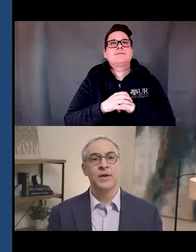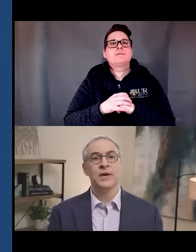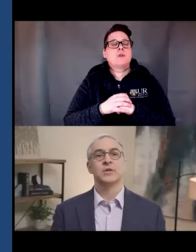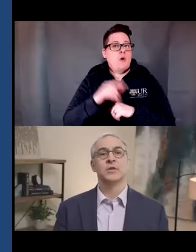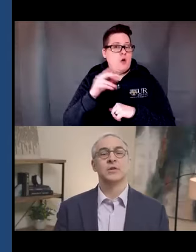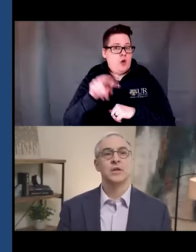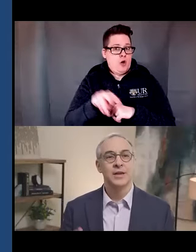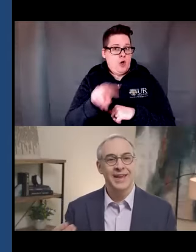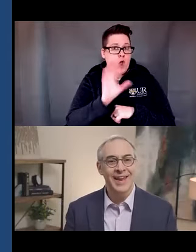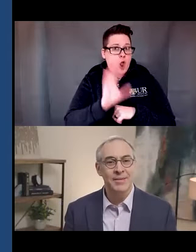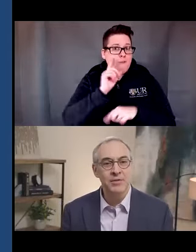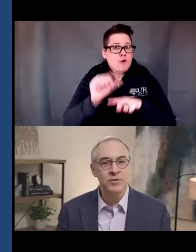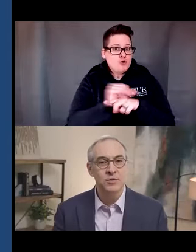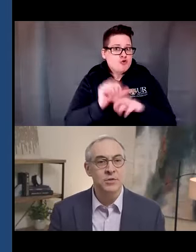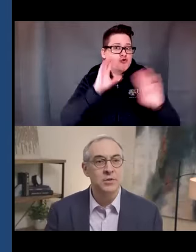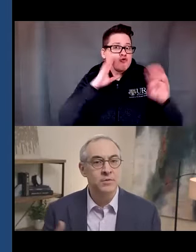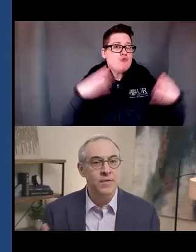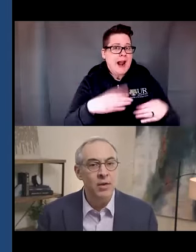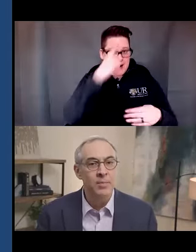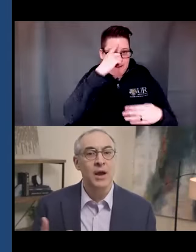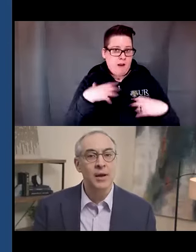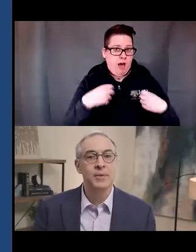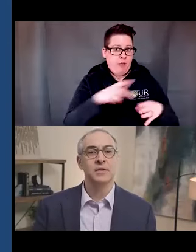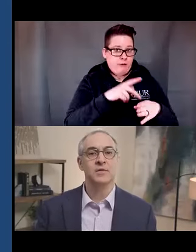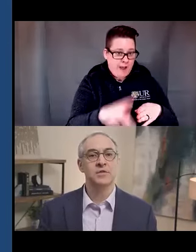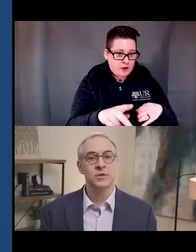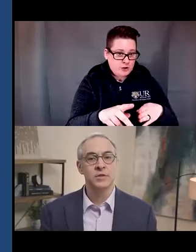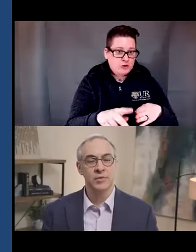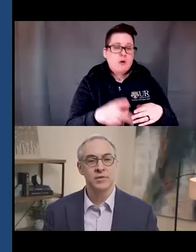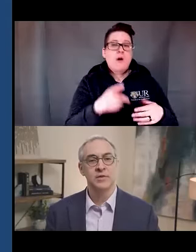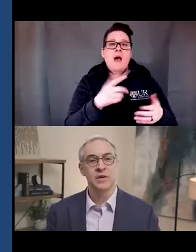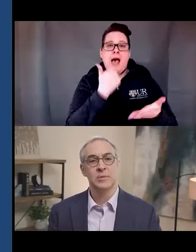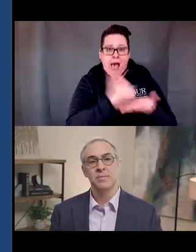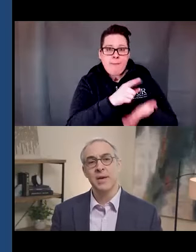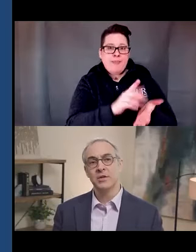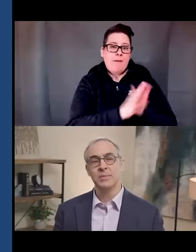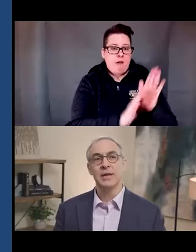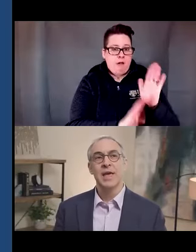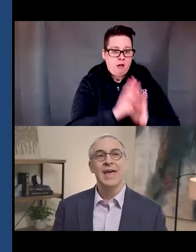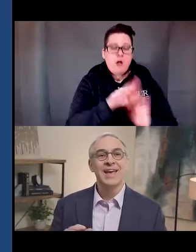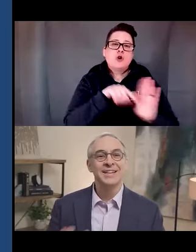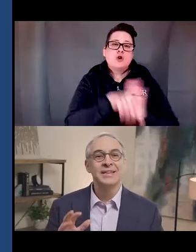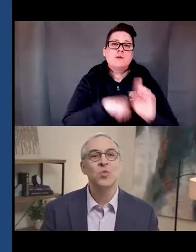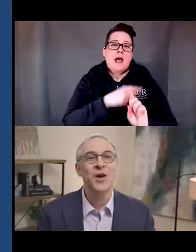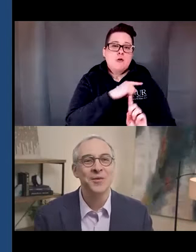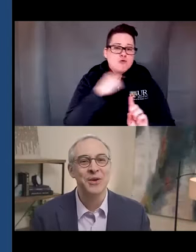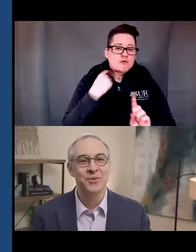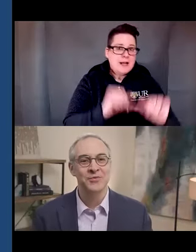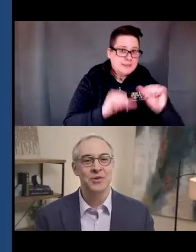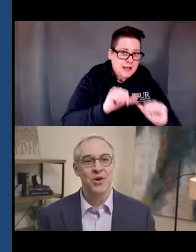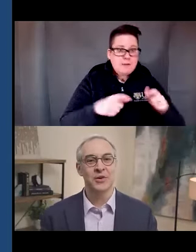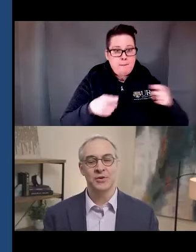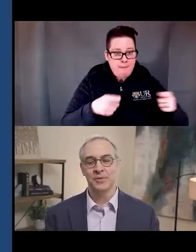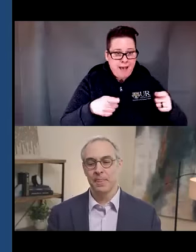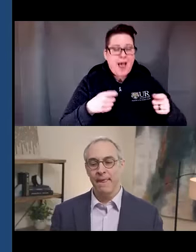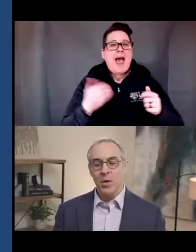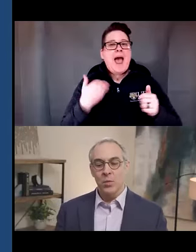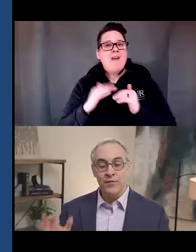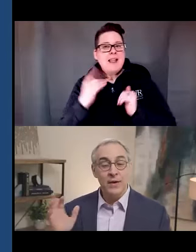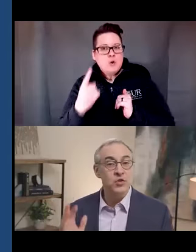health professional, aiming to develop competence in suicide risk assessment and management, and had at least one peer-reviewed